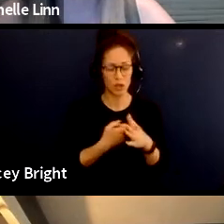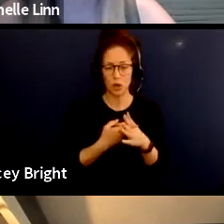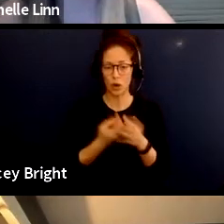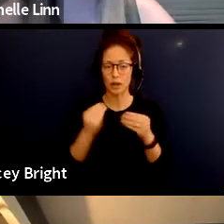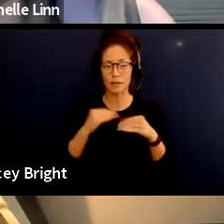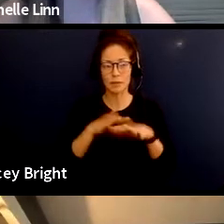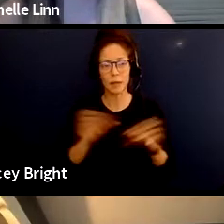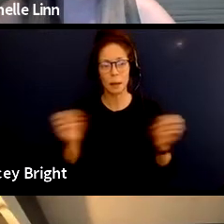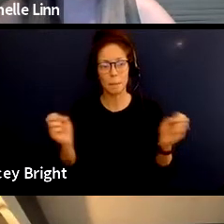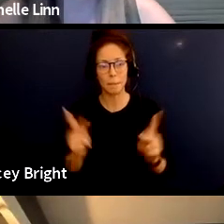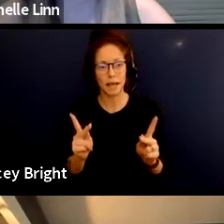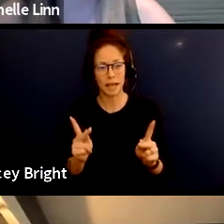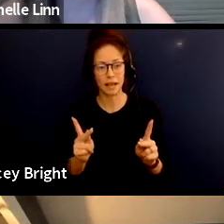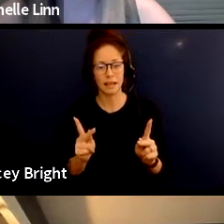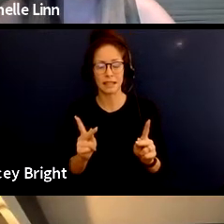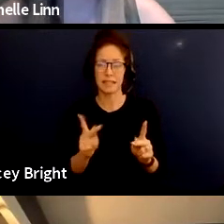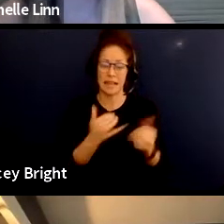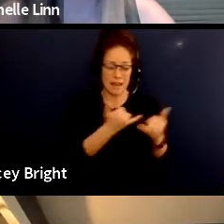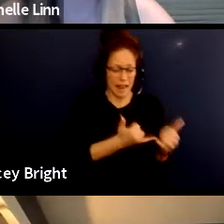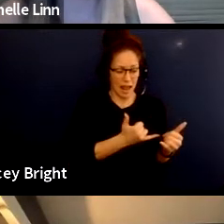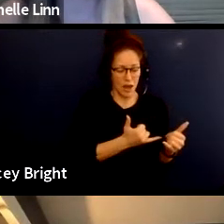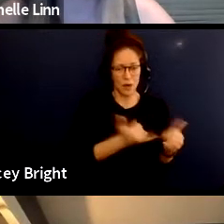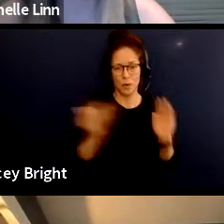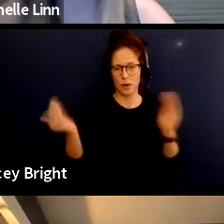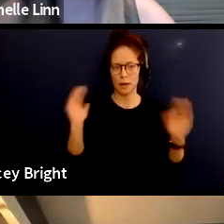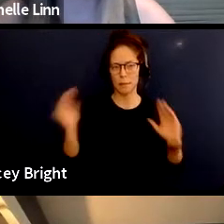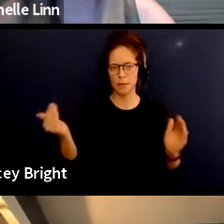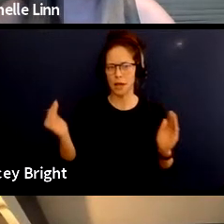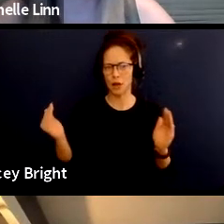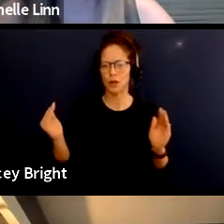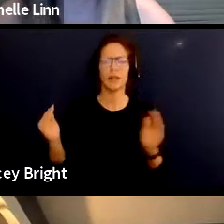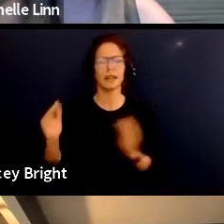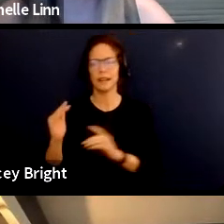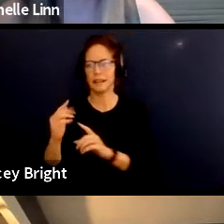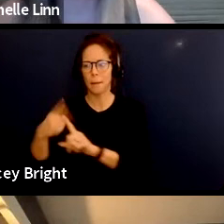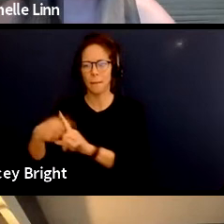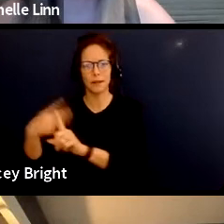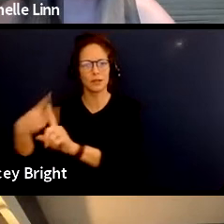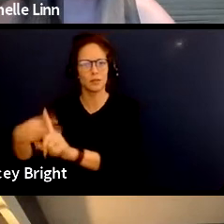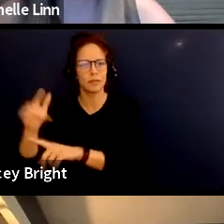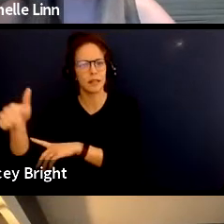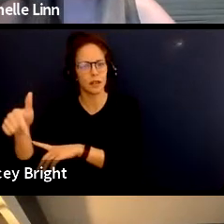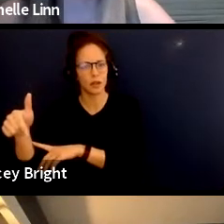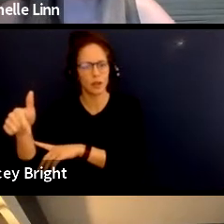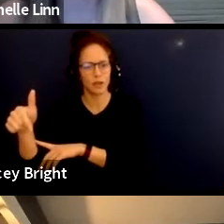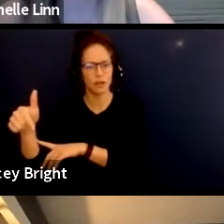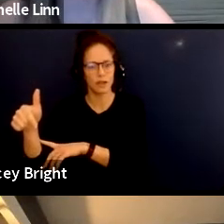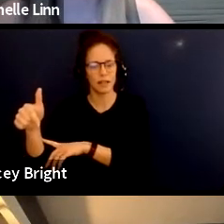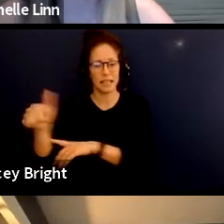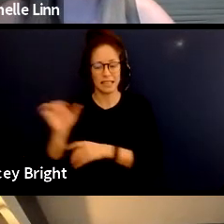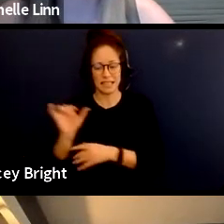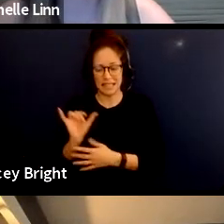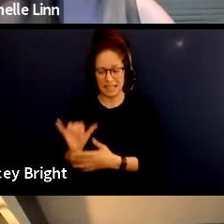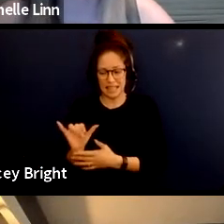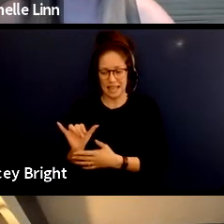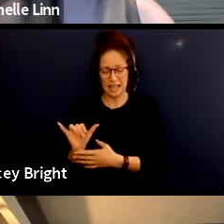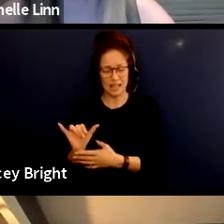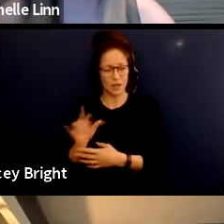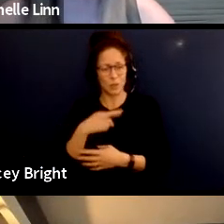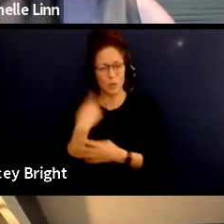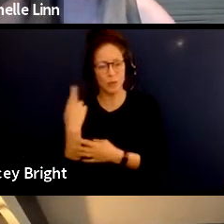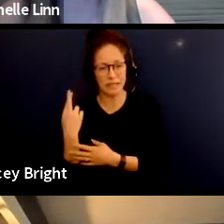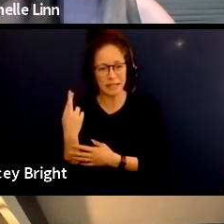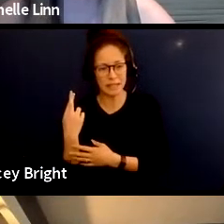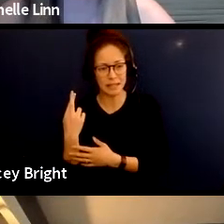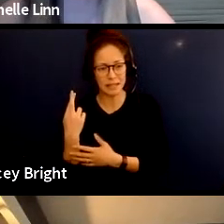schooling now rather than in a few months when case rates have dropped or vaccinations taken place outweigh the increased risk to our